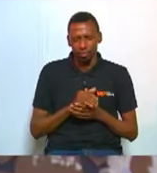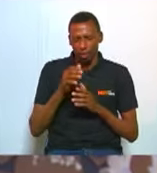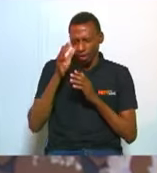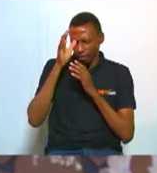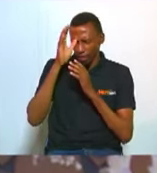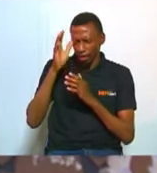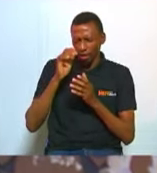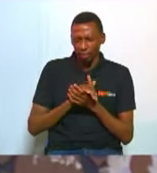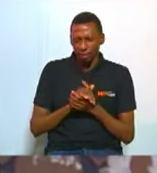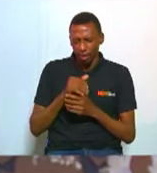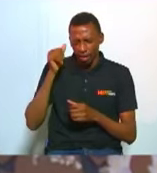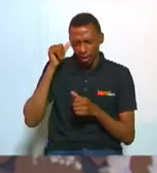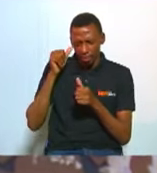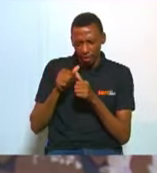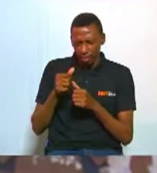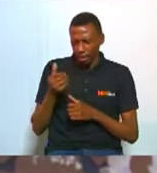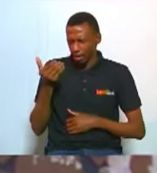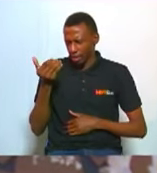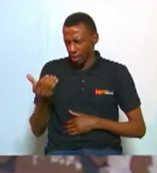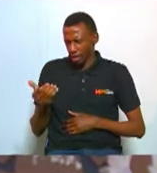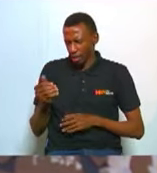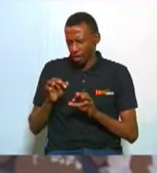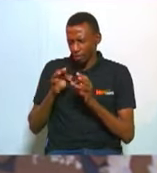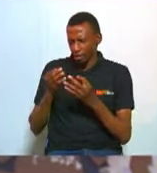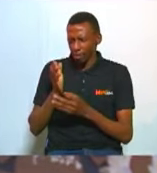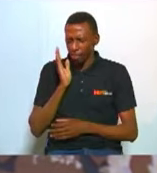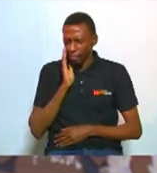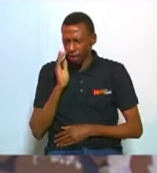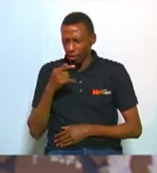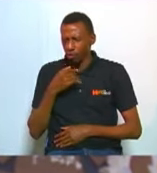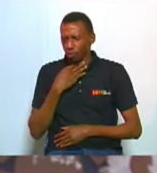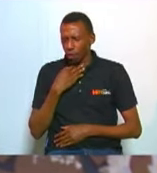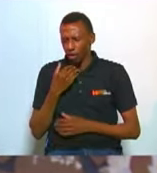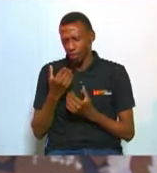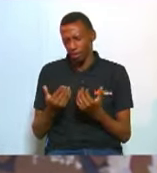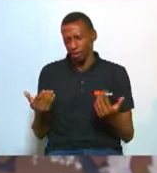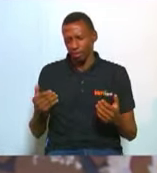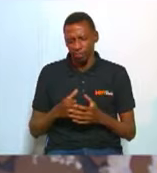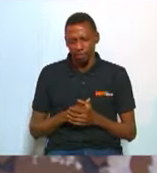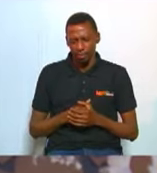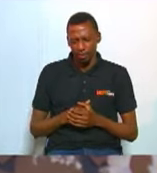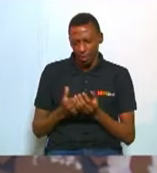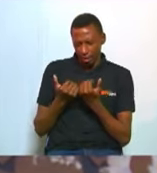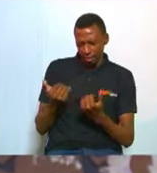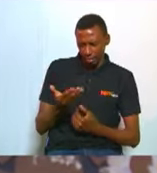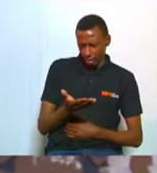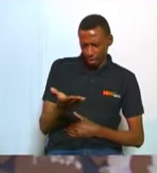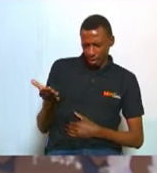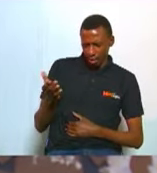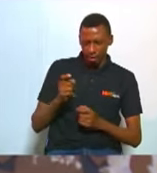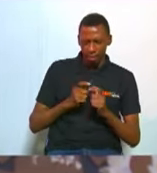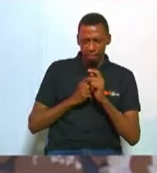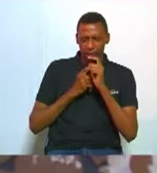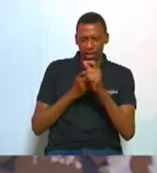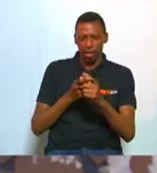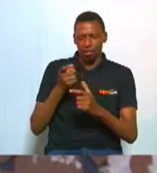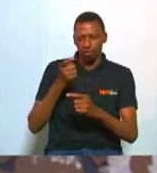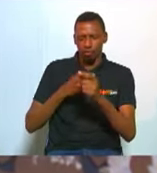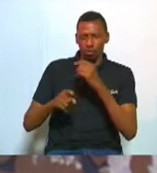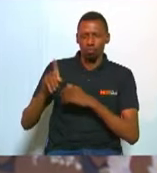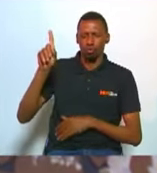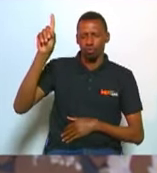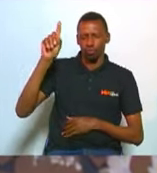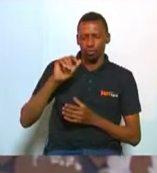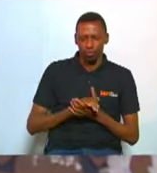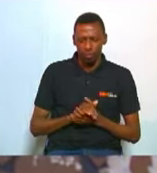mother who wants to have children, Lord. Children are a gift from you. And we pray that you would grant